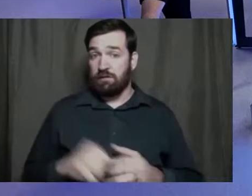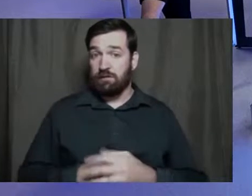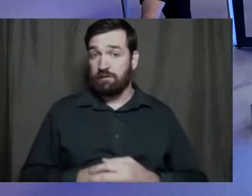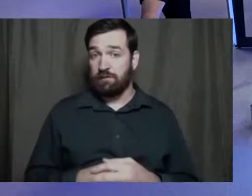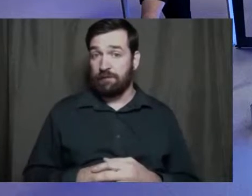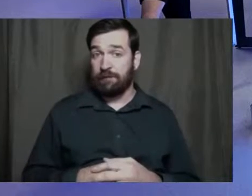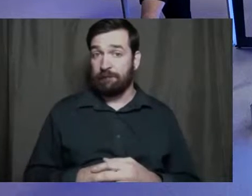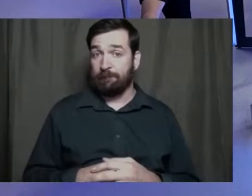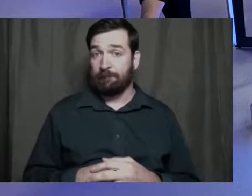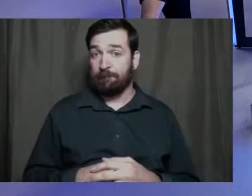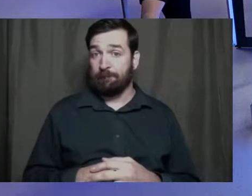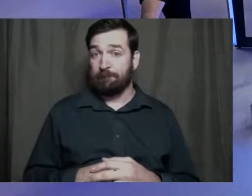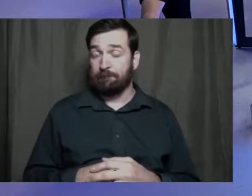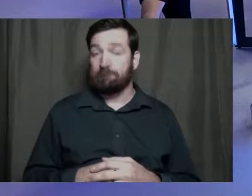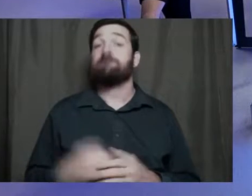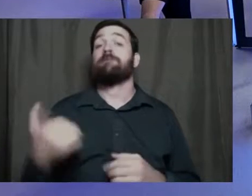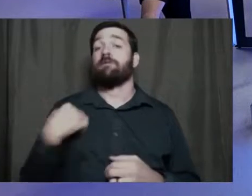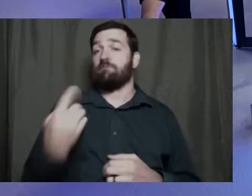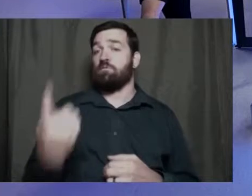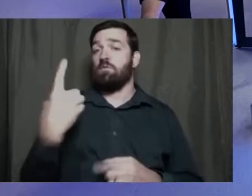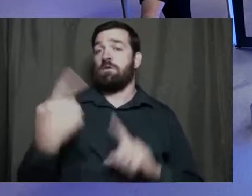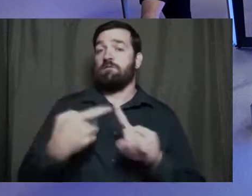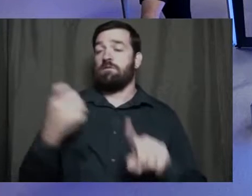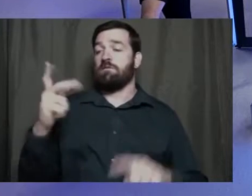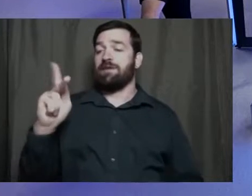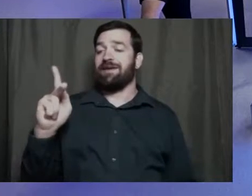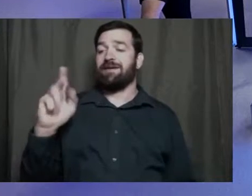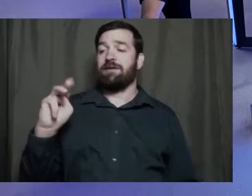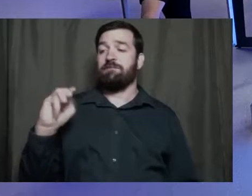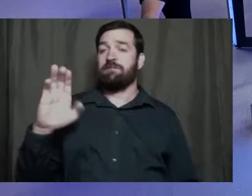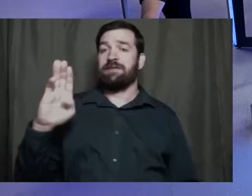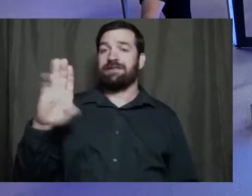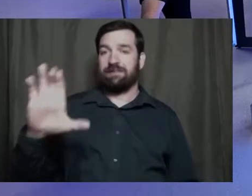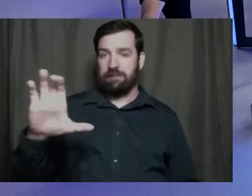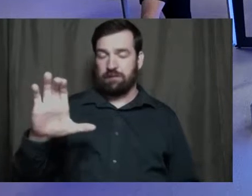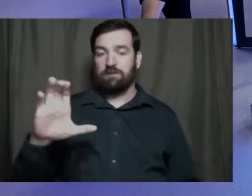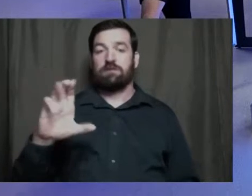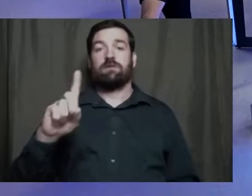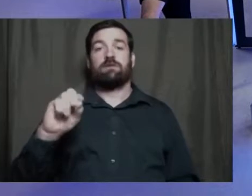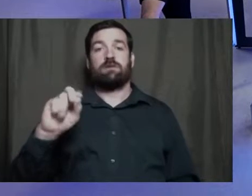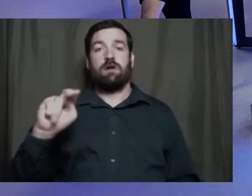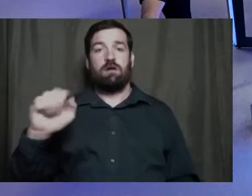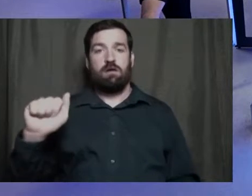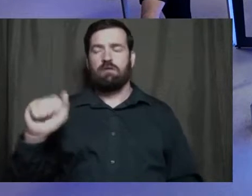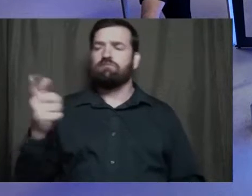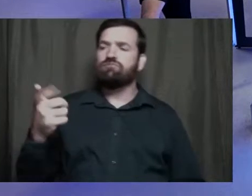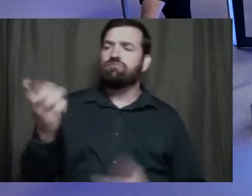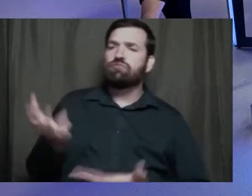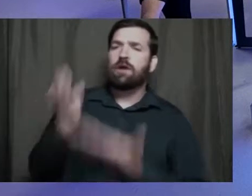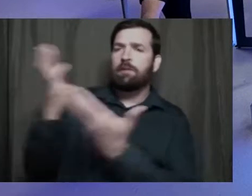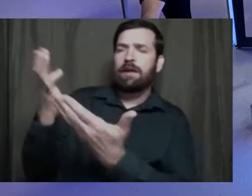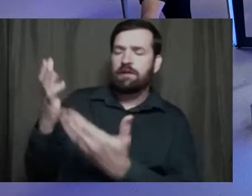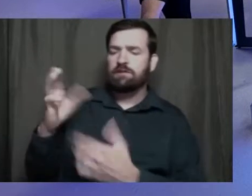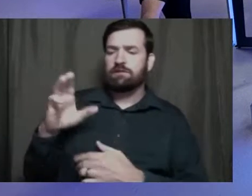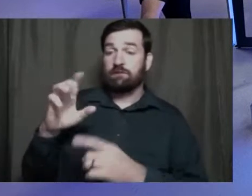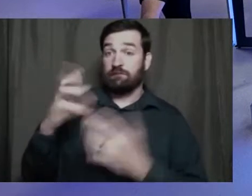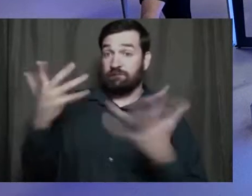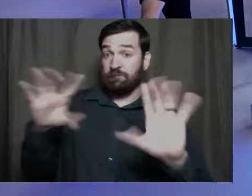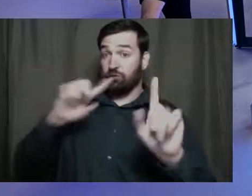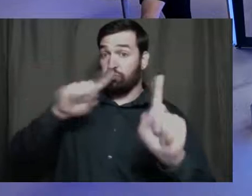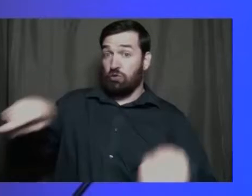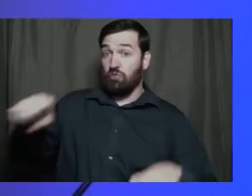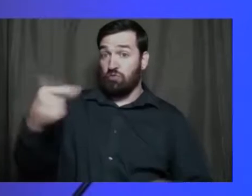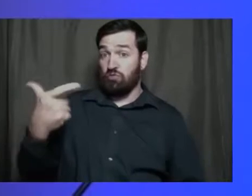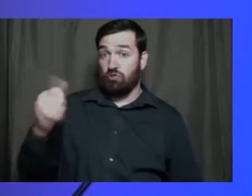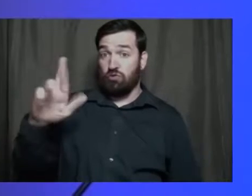Okay, I do have one from KMBC from Channel 9. Donna says that the KDHE recommends Kansans who went to the Garth Brooks concert, and there were a lot of them, if